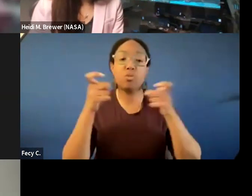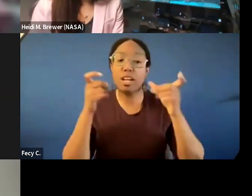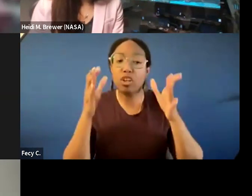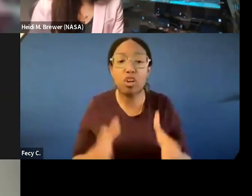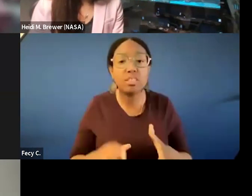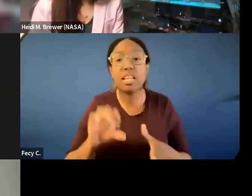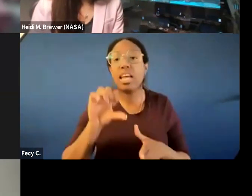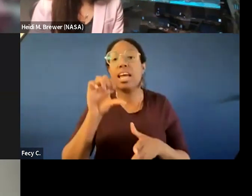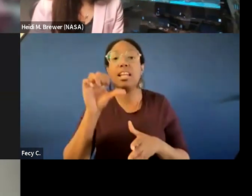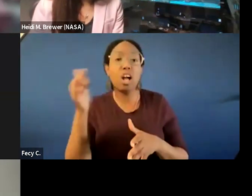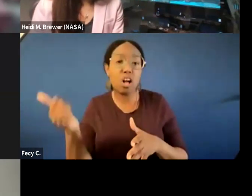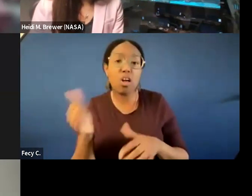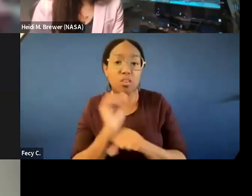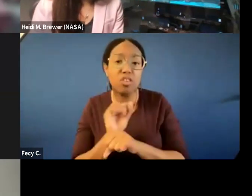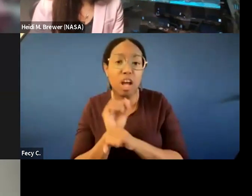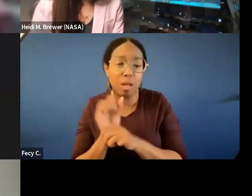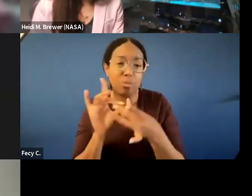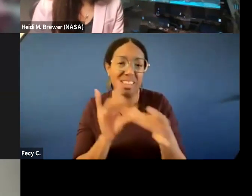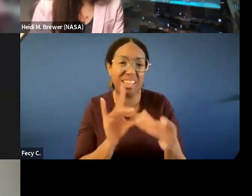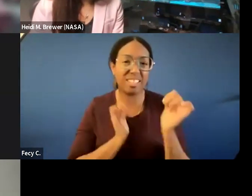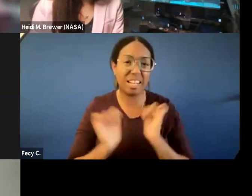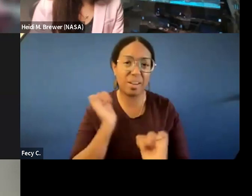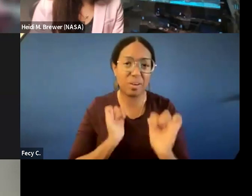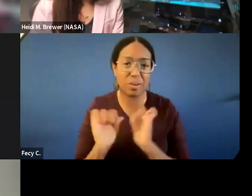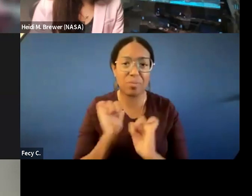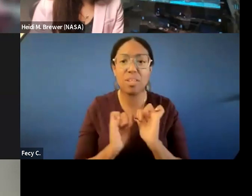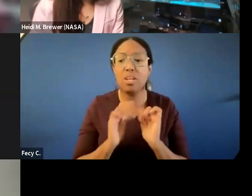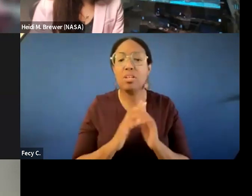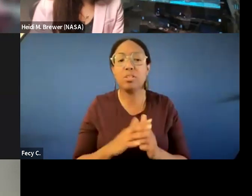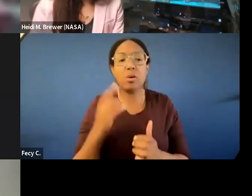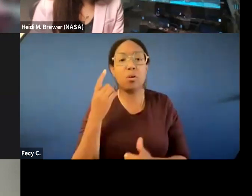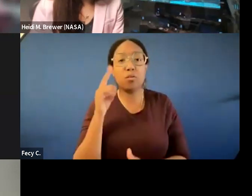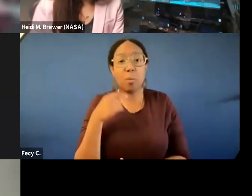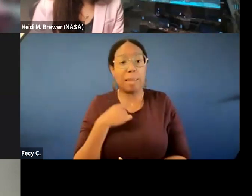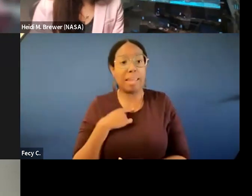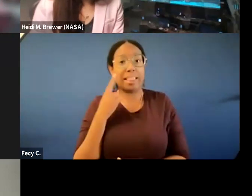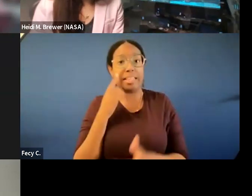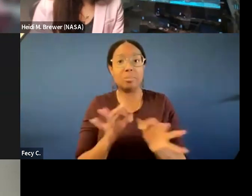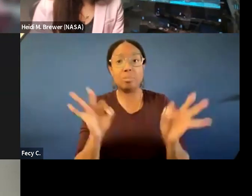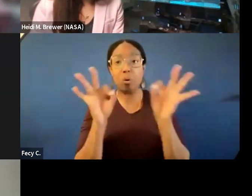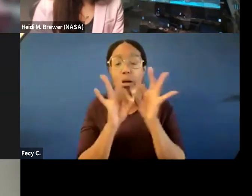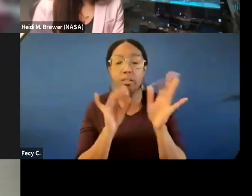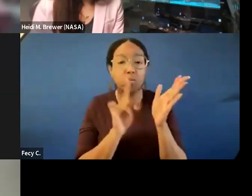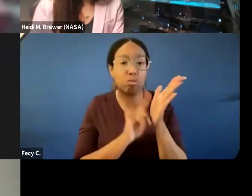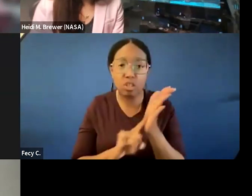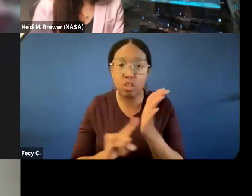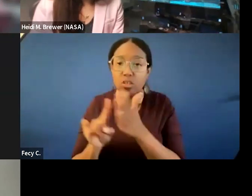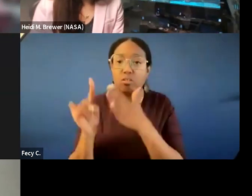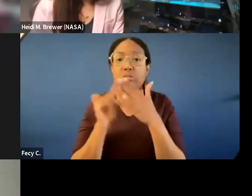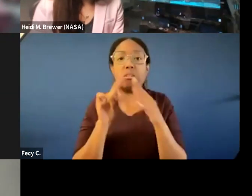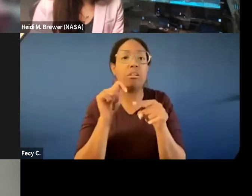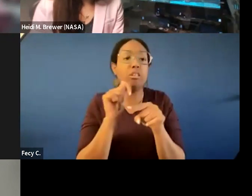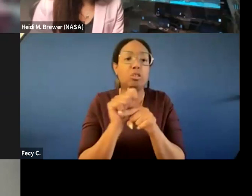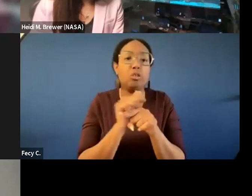So for me, and it's been really a matter of doing a lot of research and a lot of training